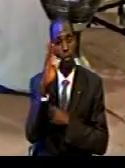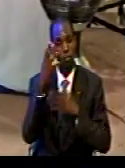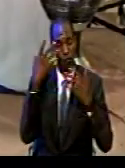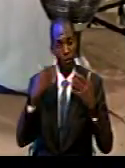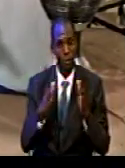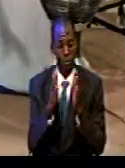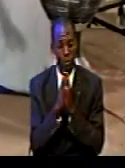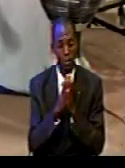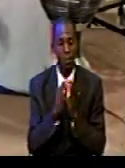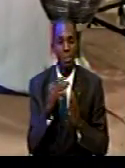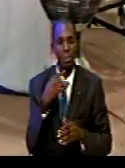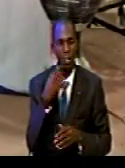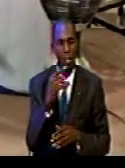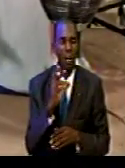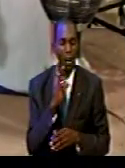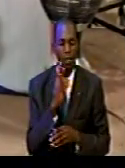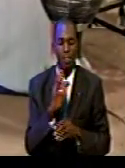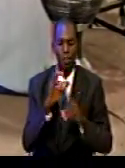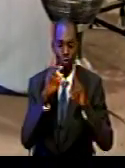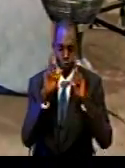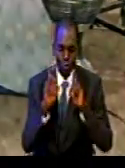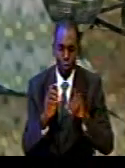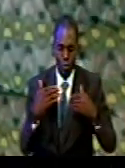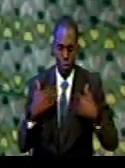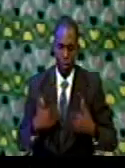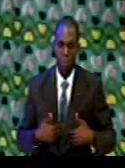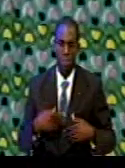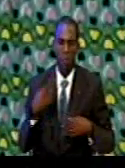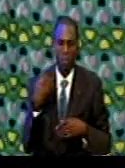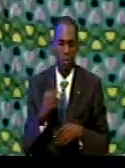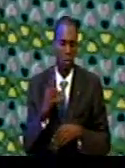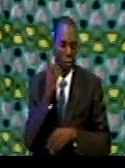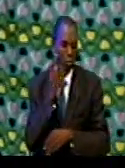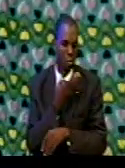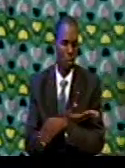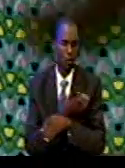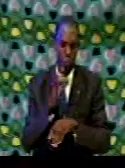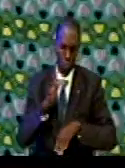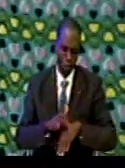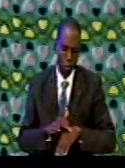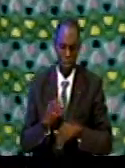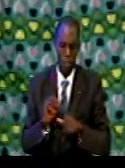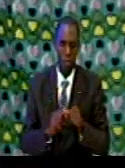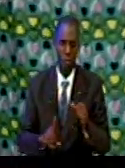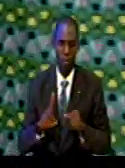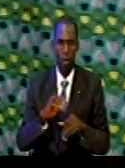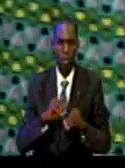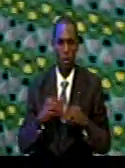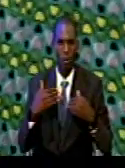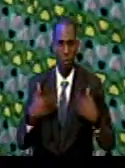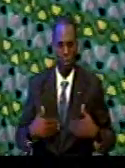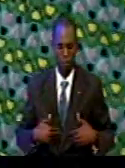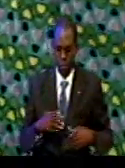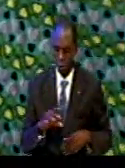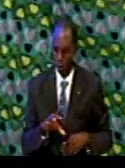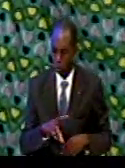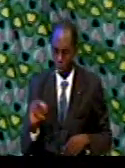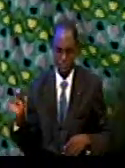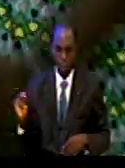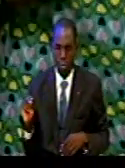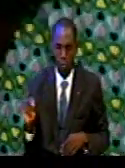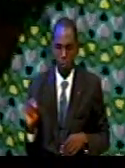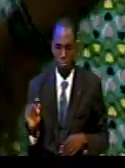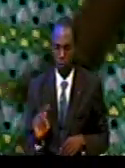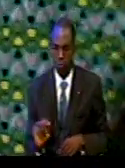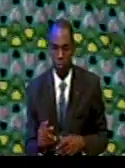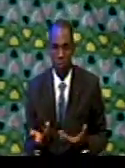The time that the man of God finished praying, he said, check all your body. Check all your body. So my daughter just touched his